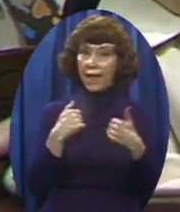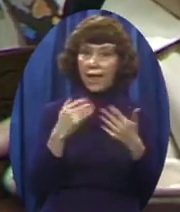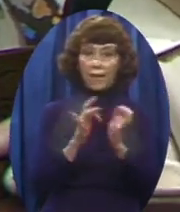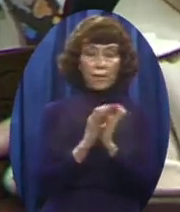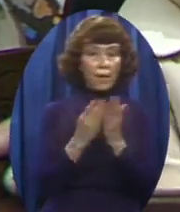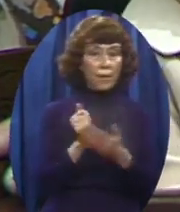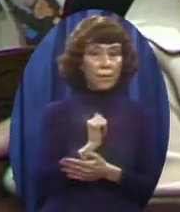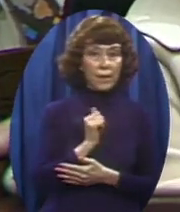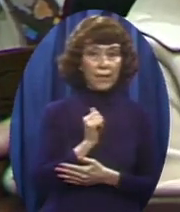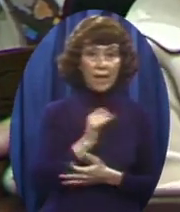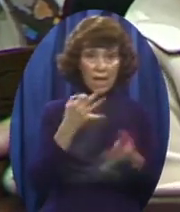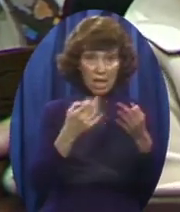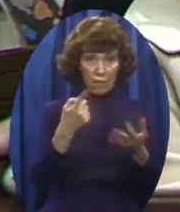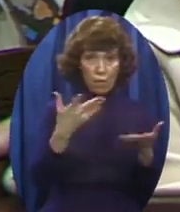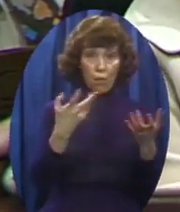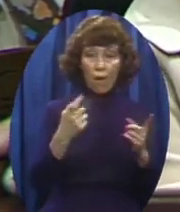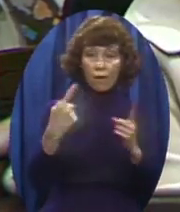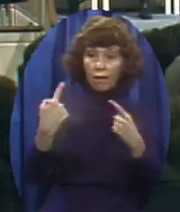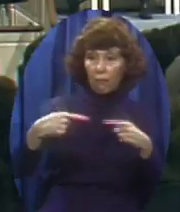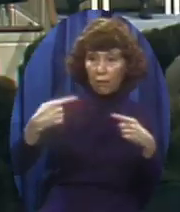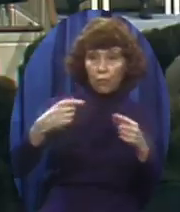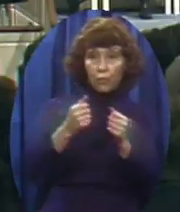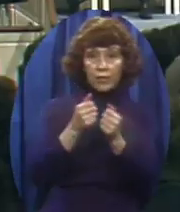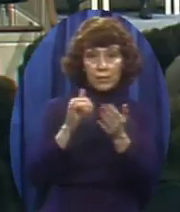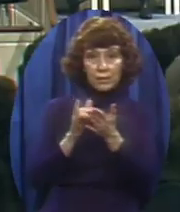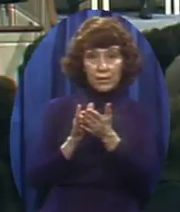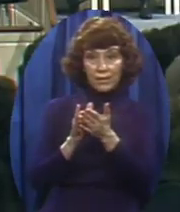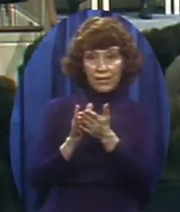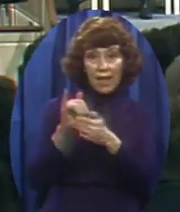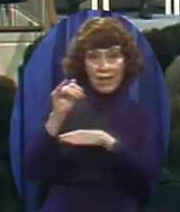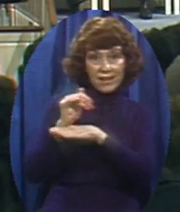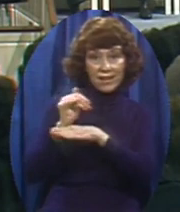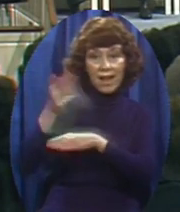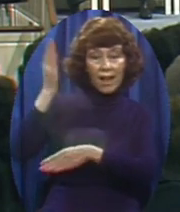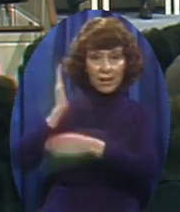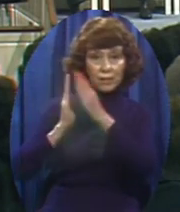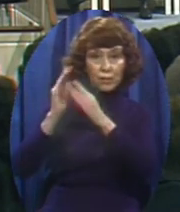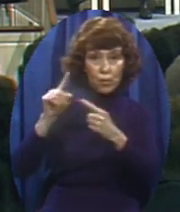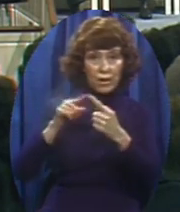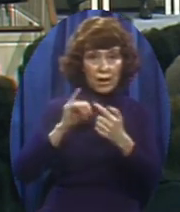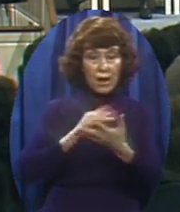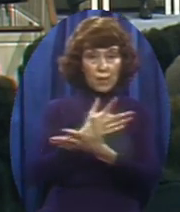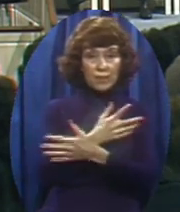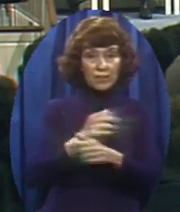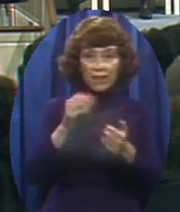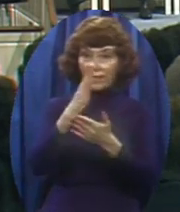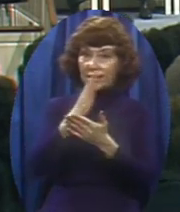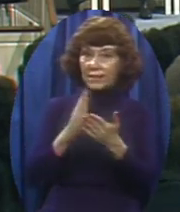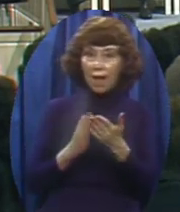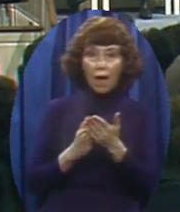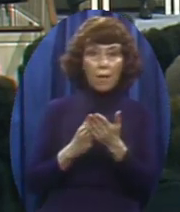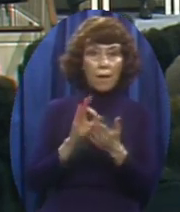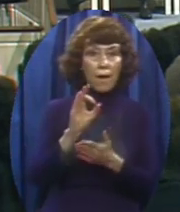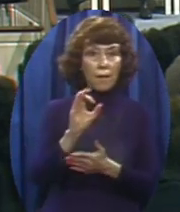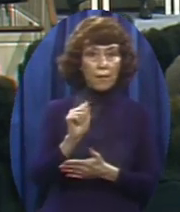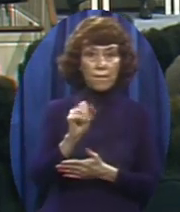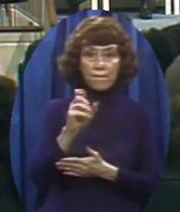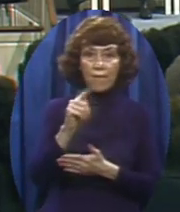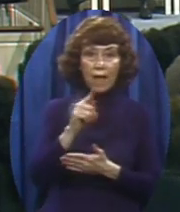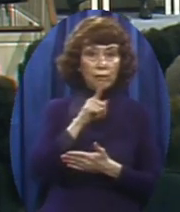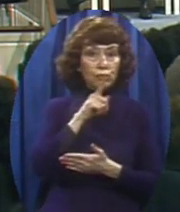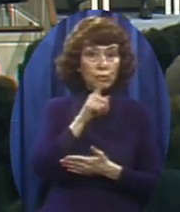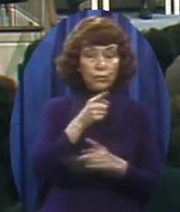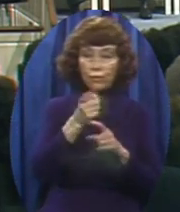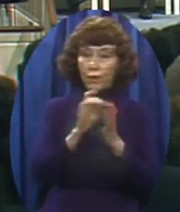me that night as a second-year college student, 18 years of age, some of the theological facts of the Bible, I would have lost all